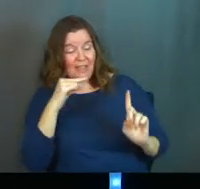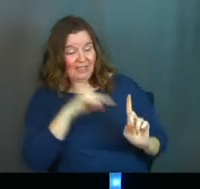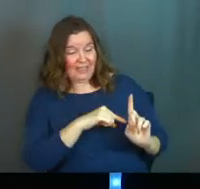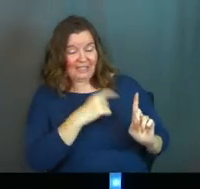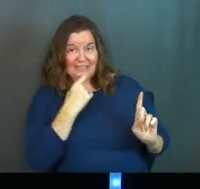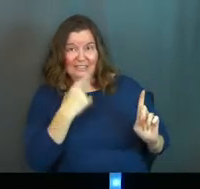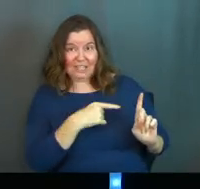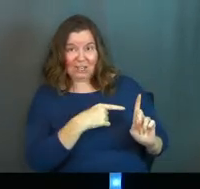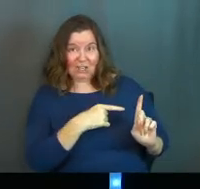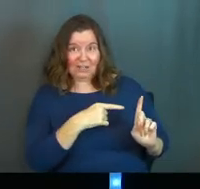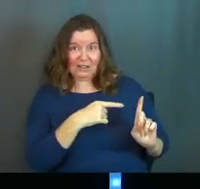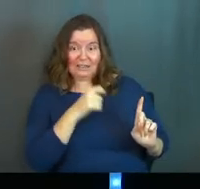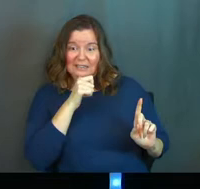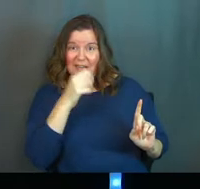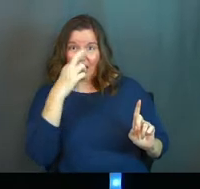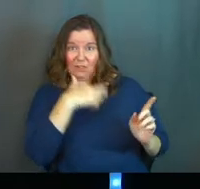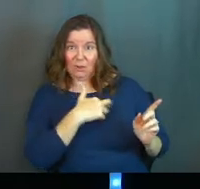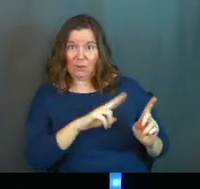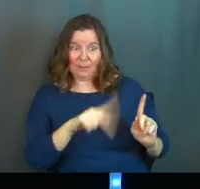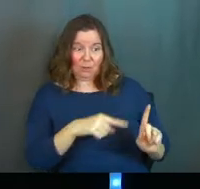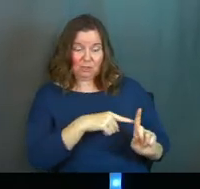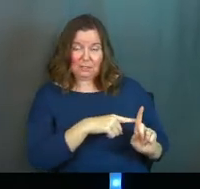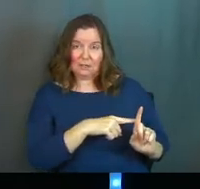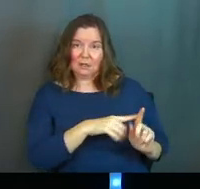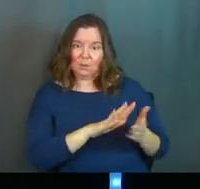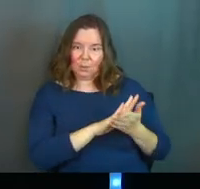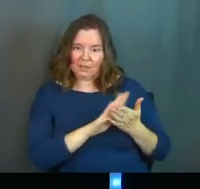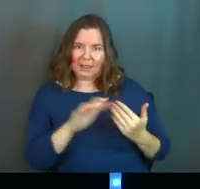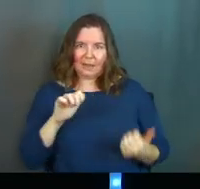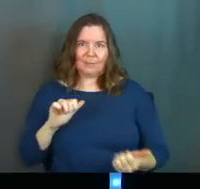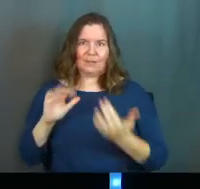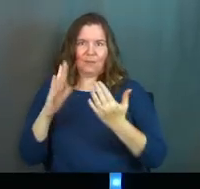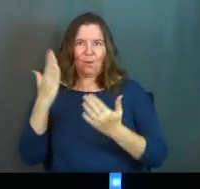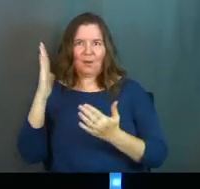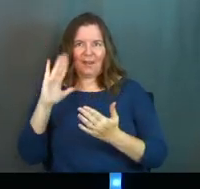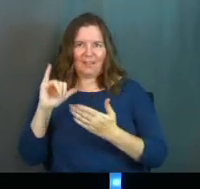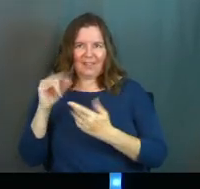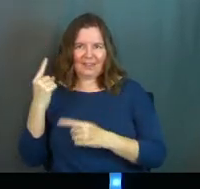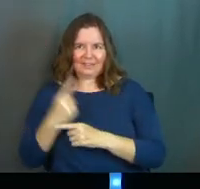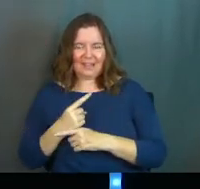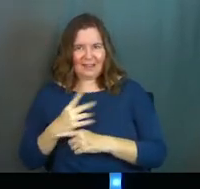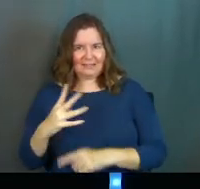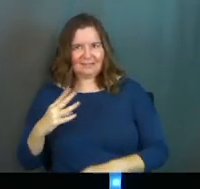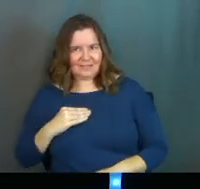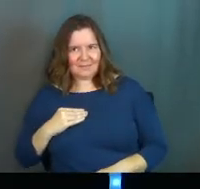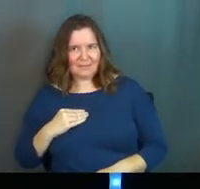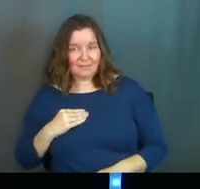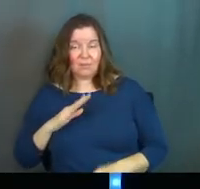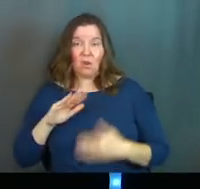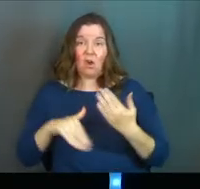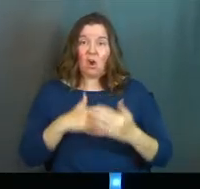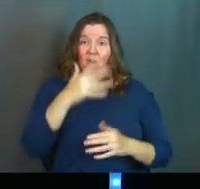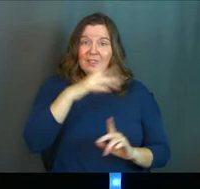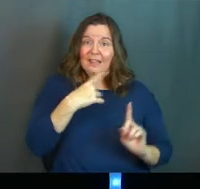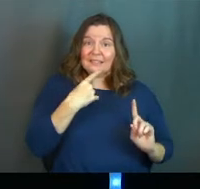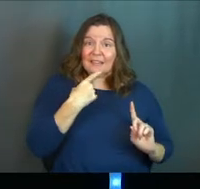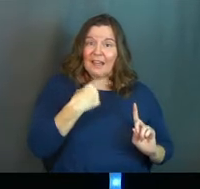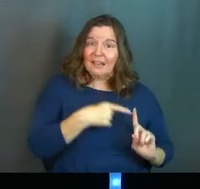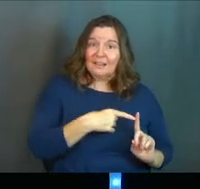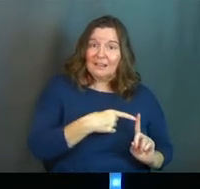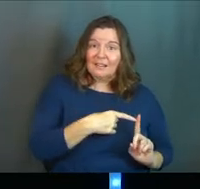the Pharisee, returned home justified before God that day. All the guy